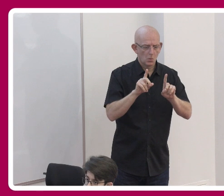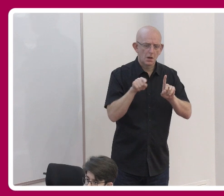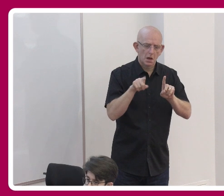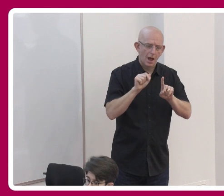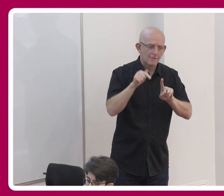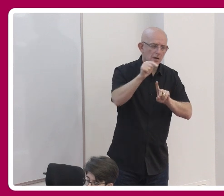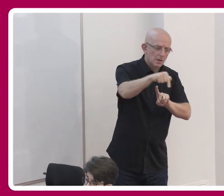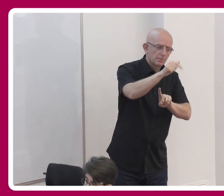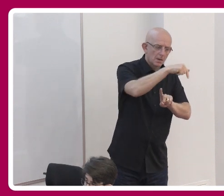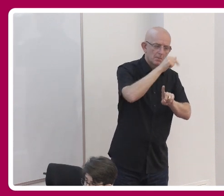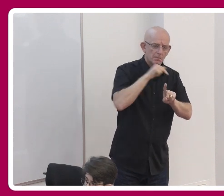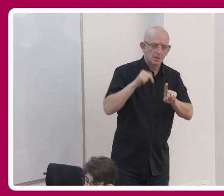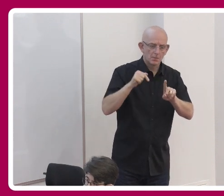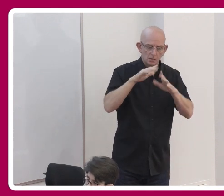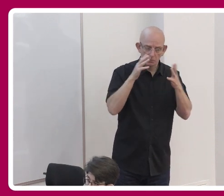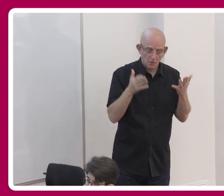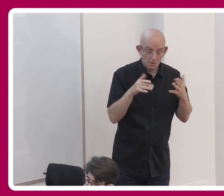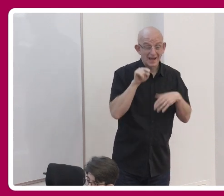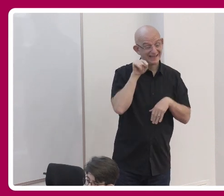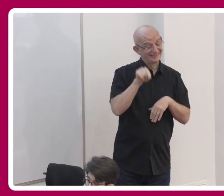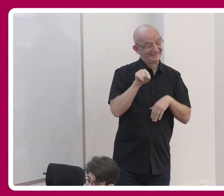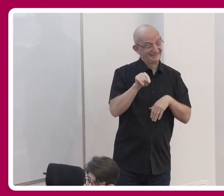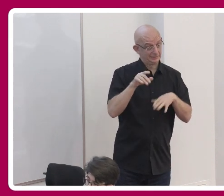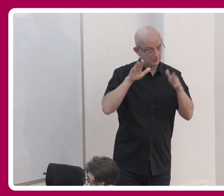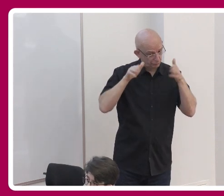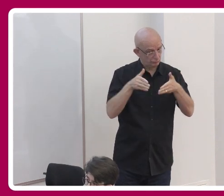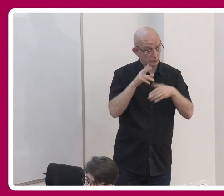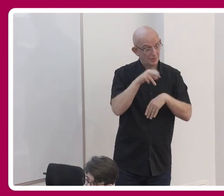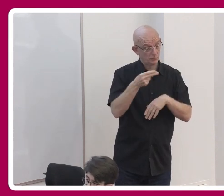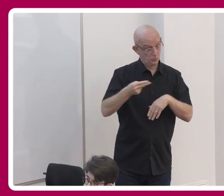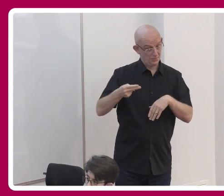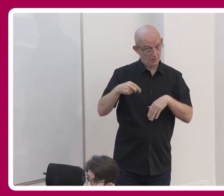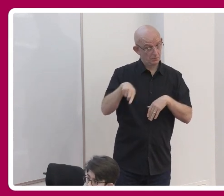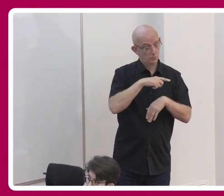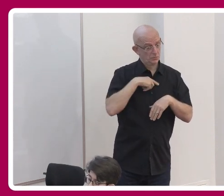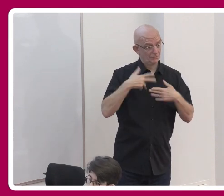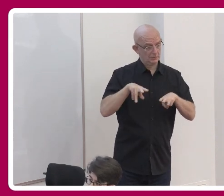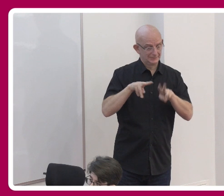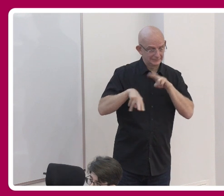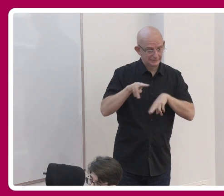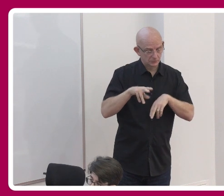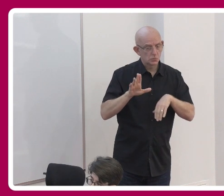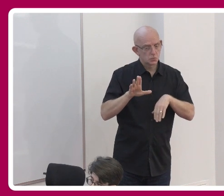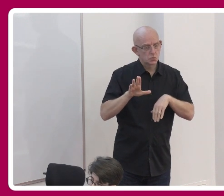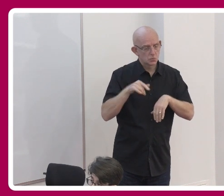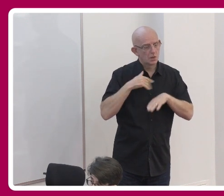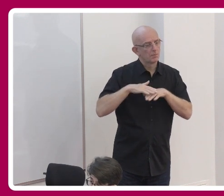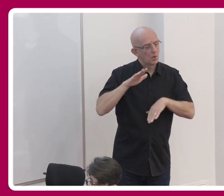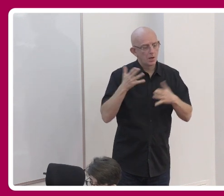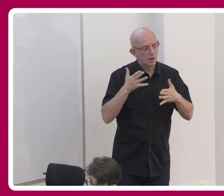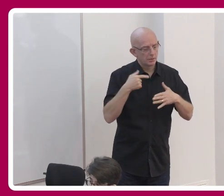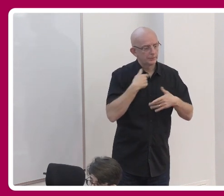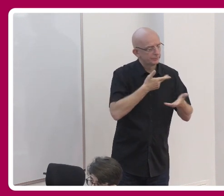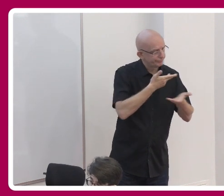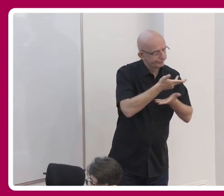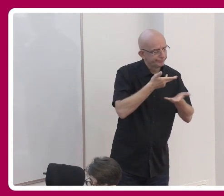we did interviews, and this is a report that we released in 2016.